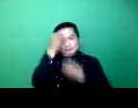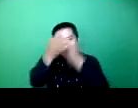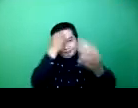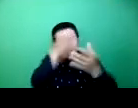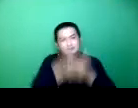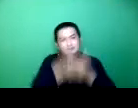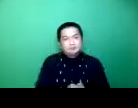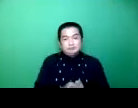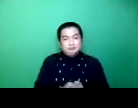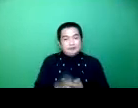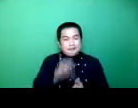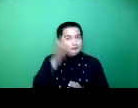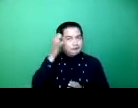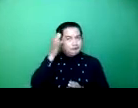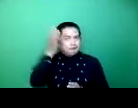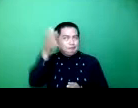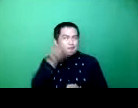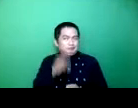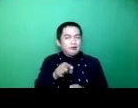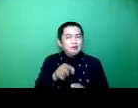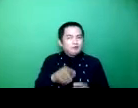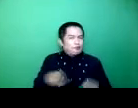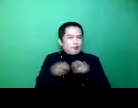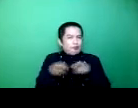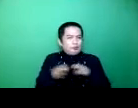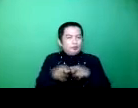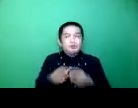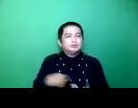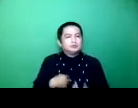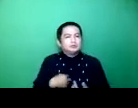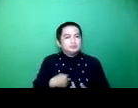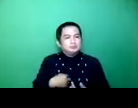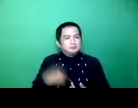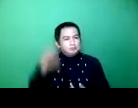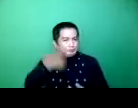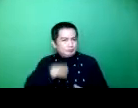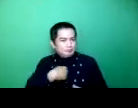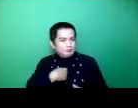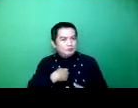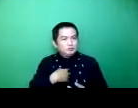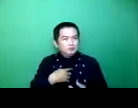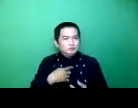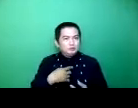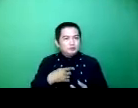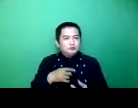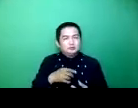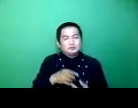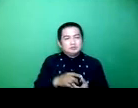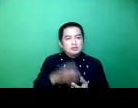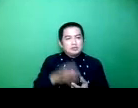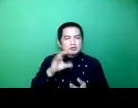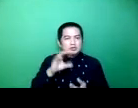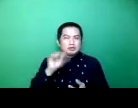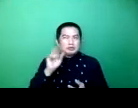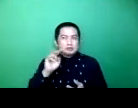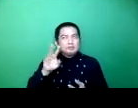take that concept and make that normal, right? It's normal for me to look up what is the Fibonacci sequence. If I want to